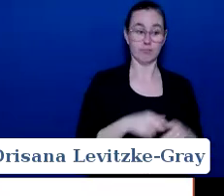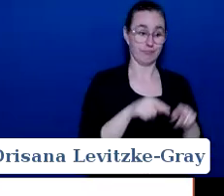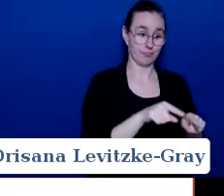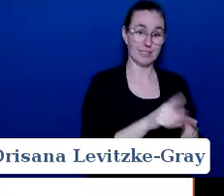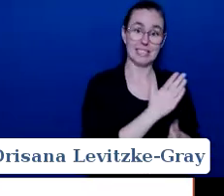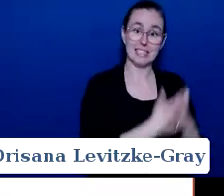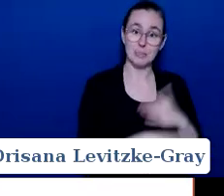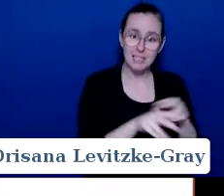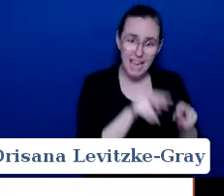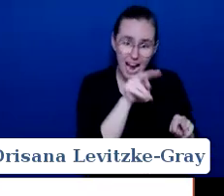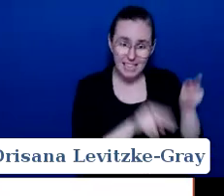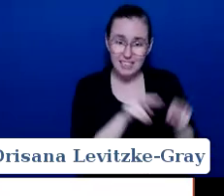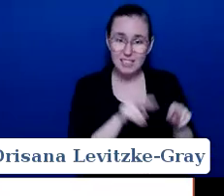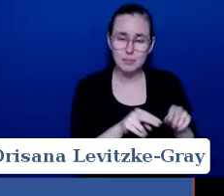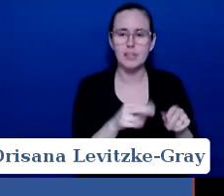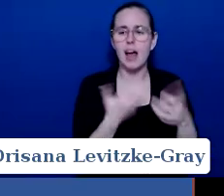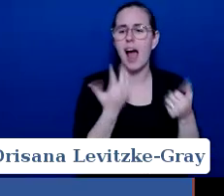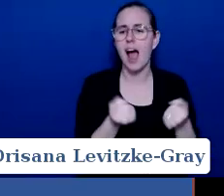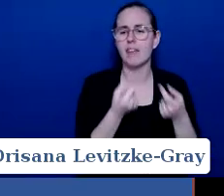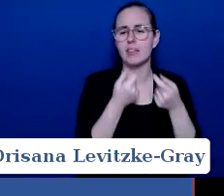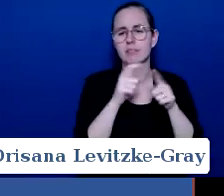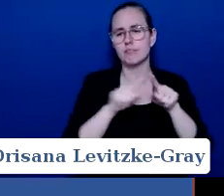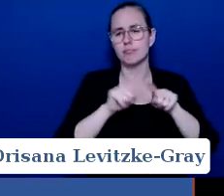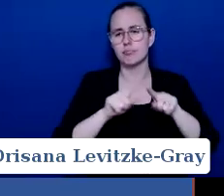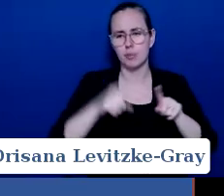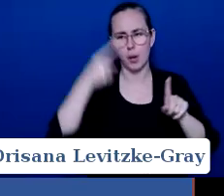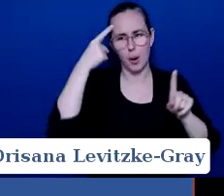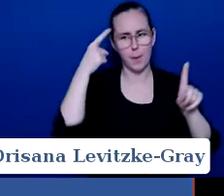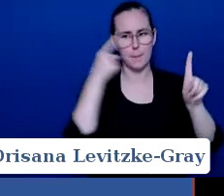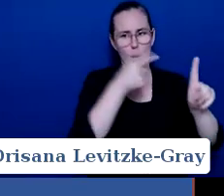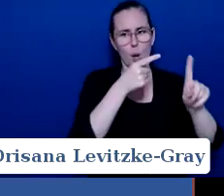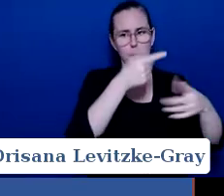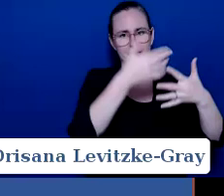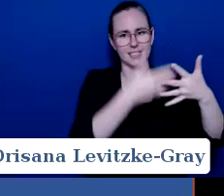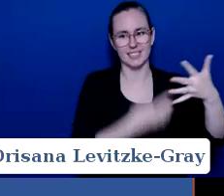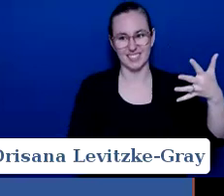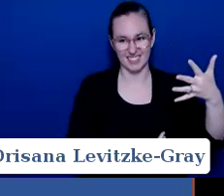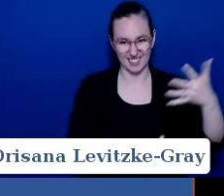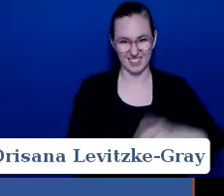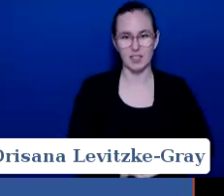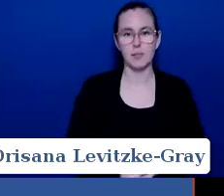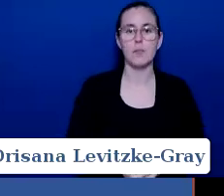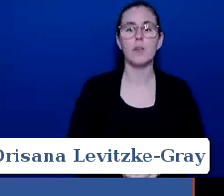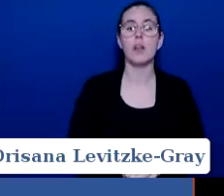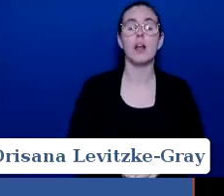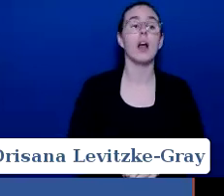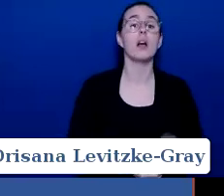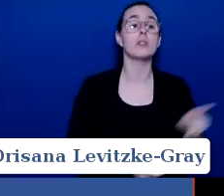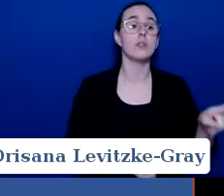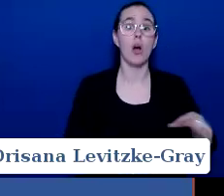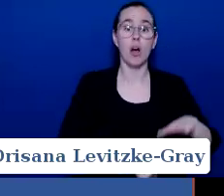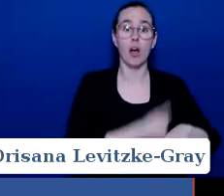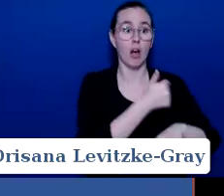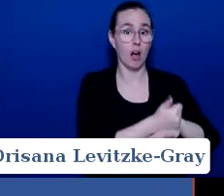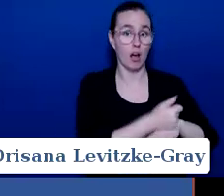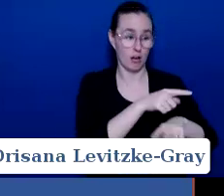doing disability assessment and certification. As I mentioned, not all persons experiencing disability will want